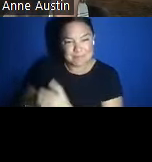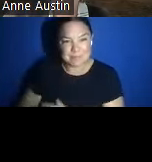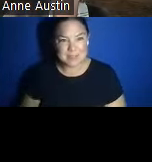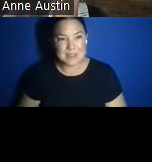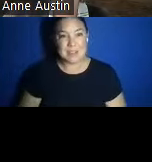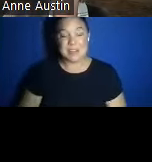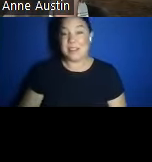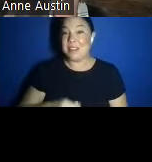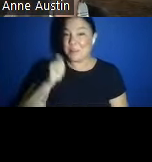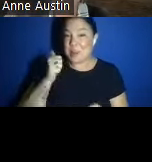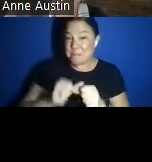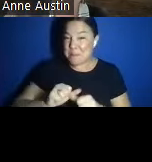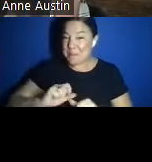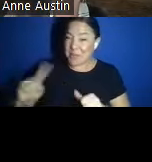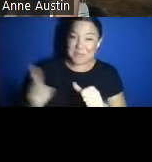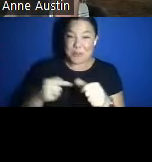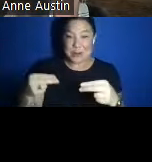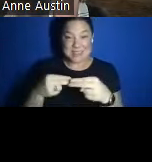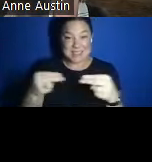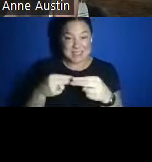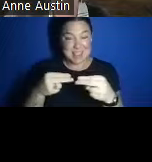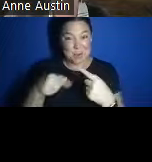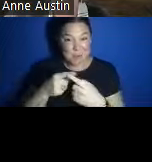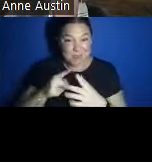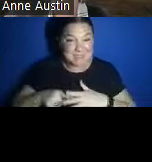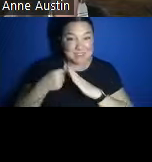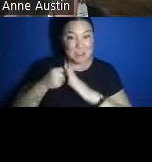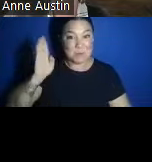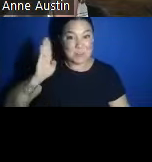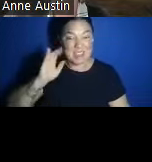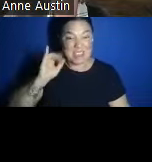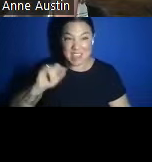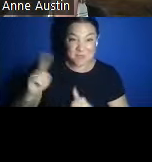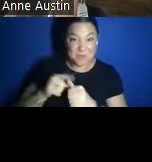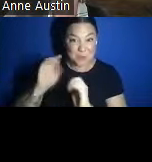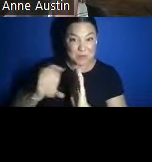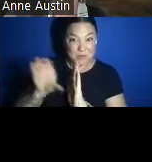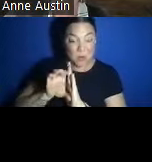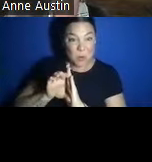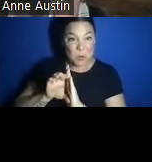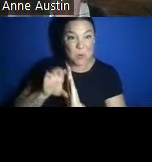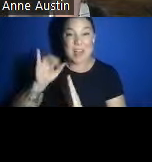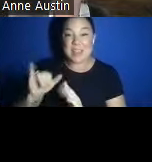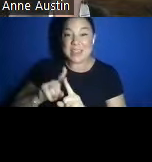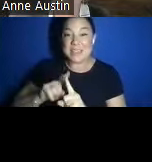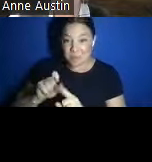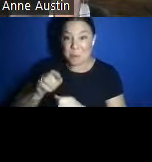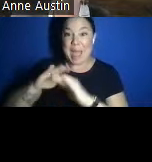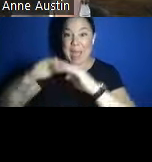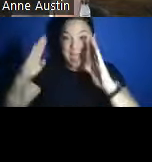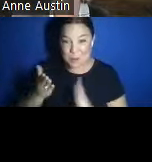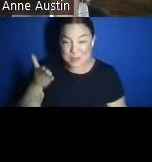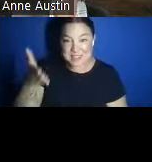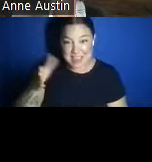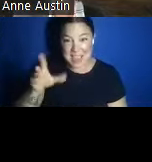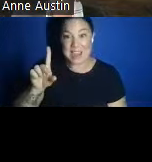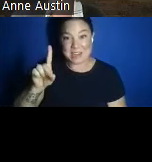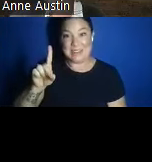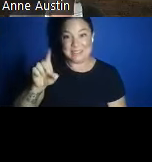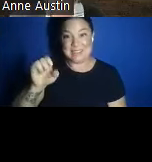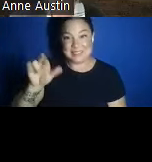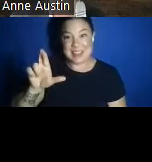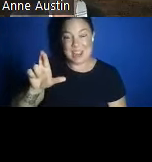we looked at the very beginning of our presentation is from a house at Deir el-Medina. And if we zoom in, you